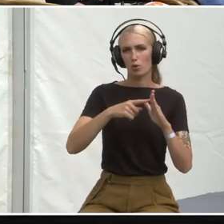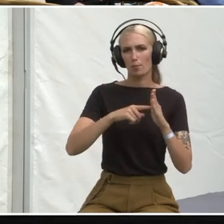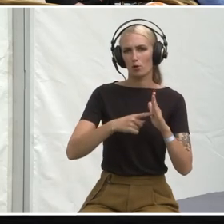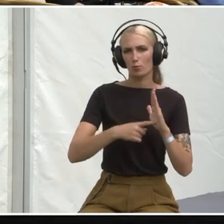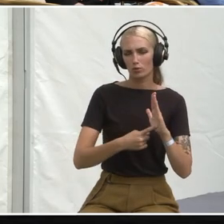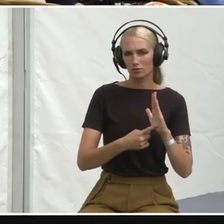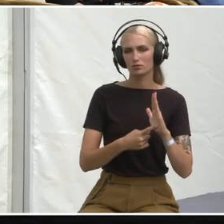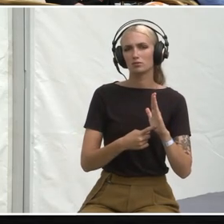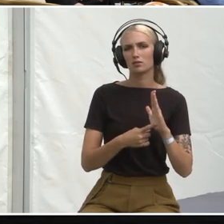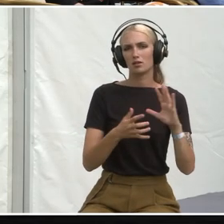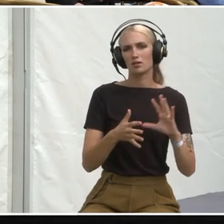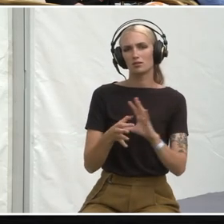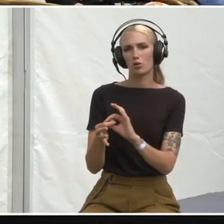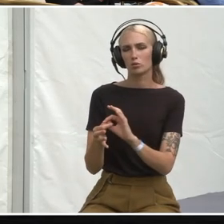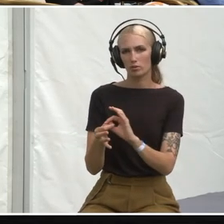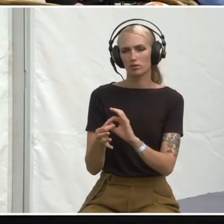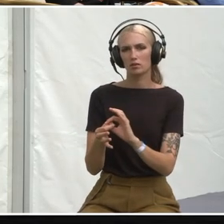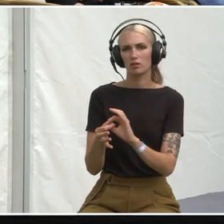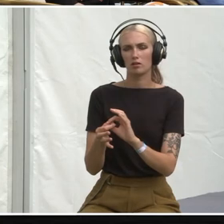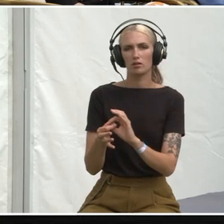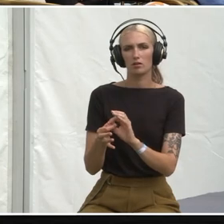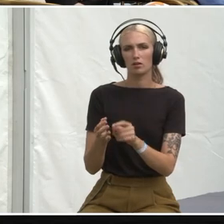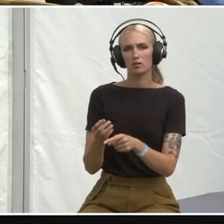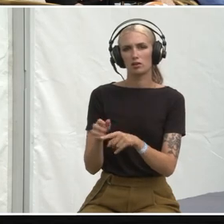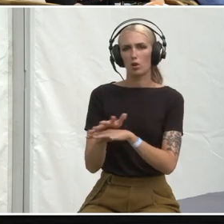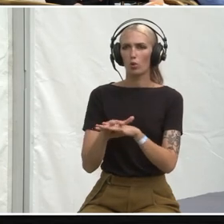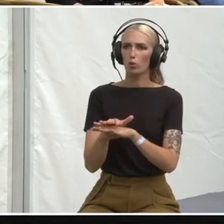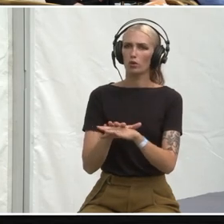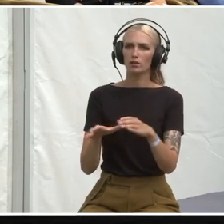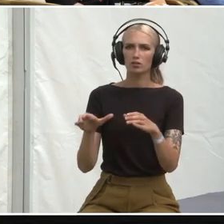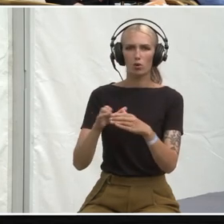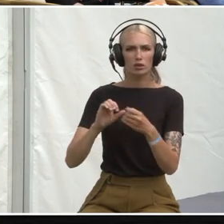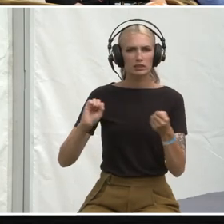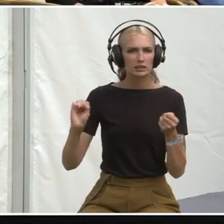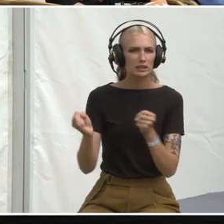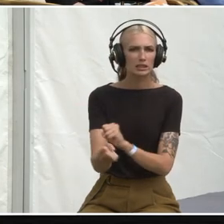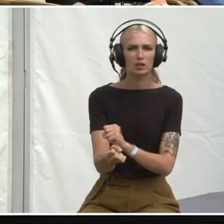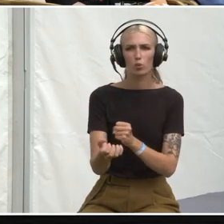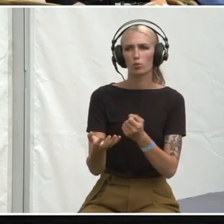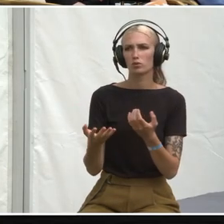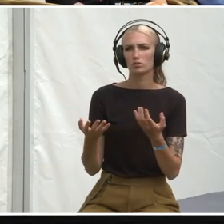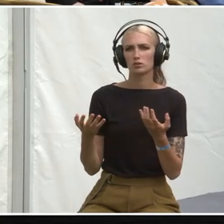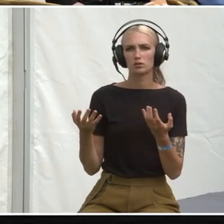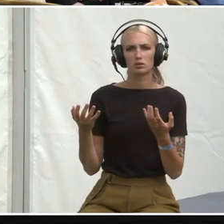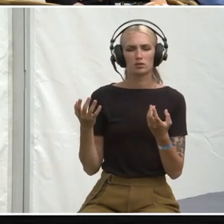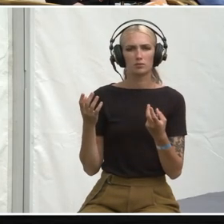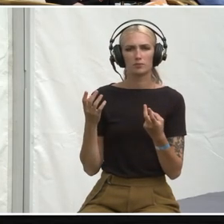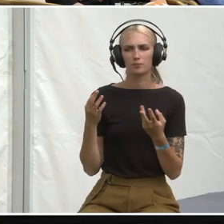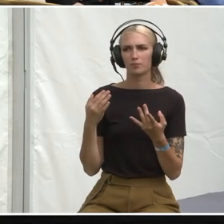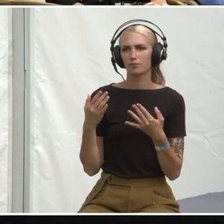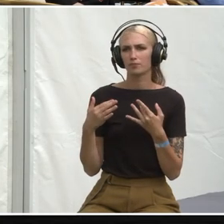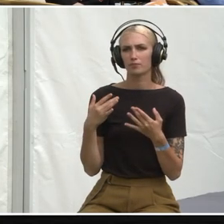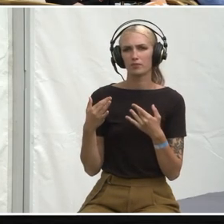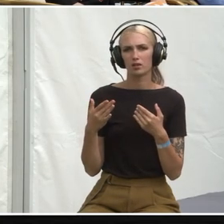around the sheer acceleration in society and the confounding sort of